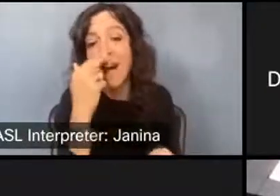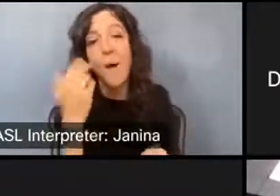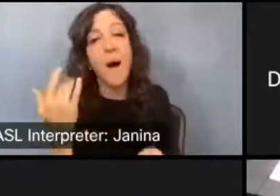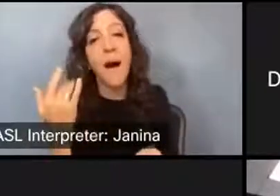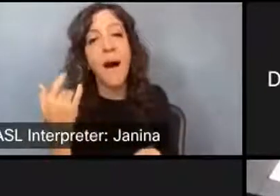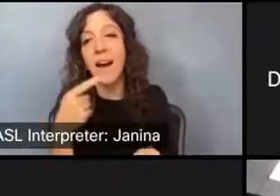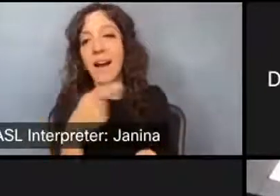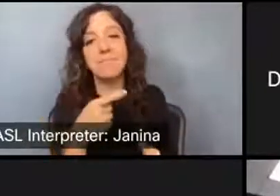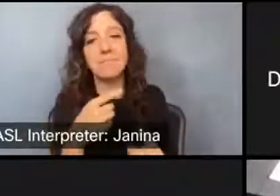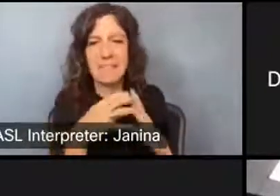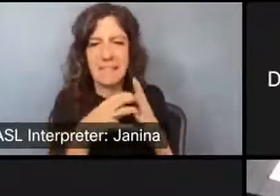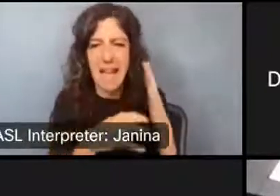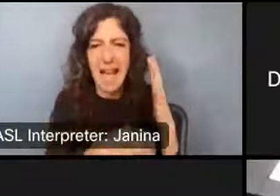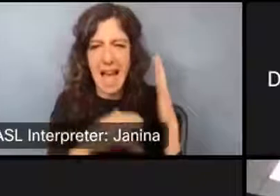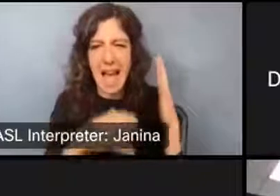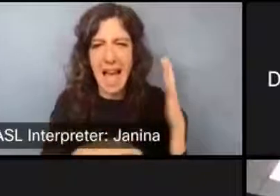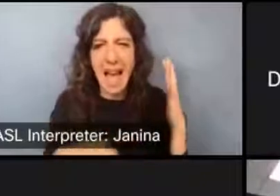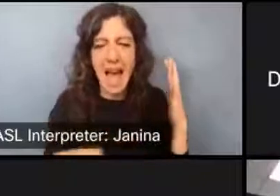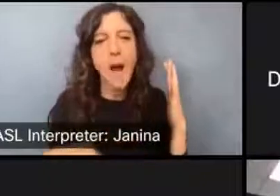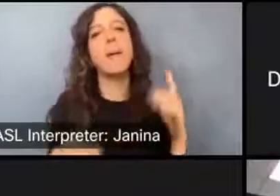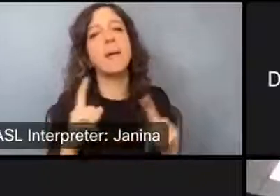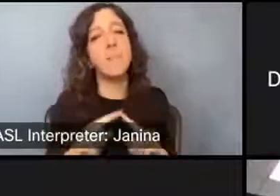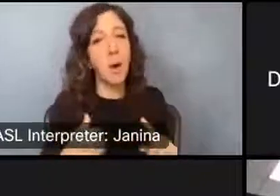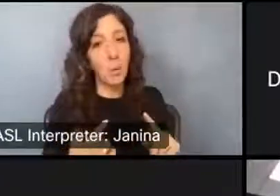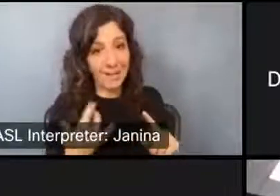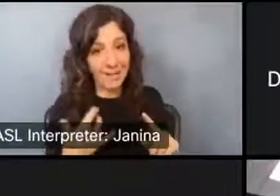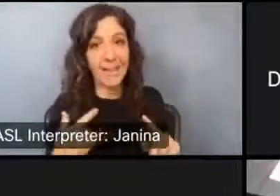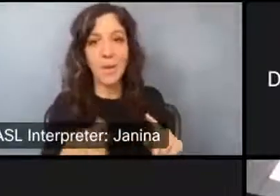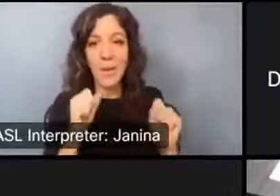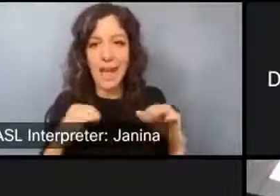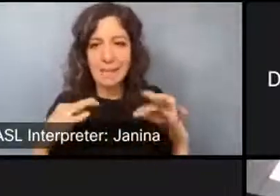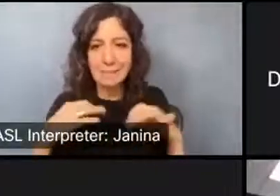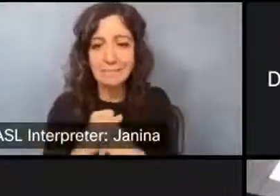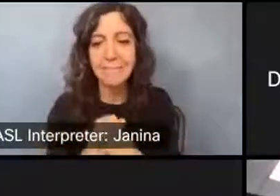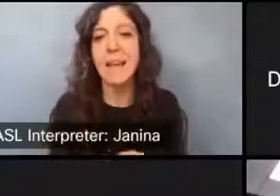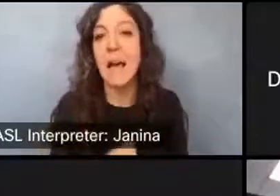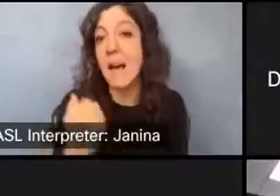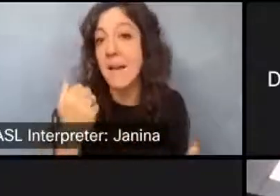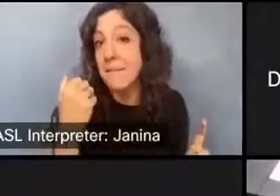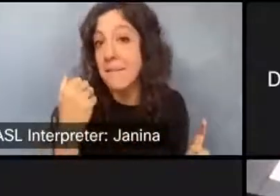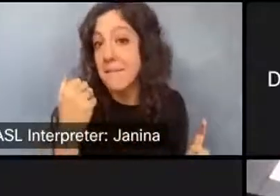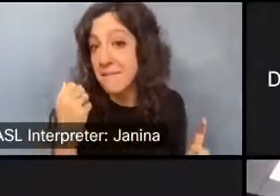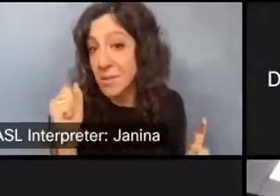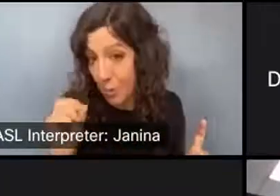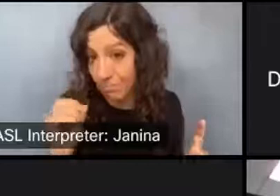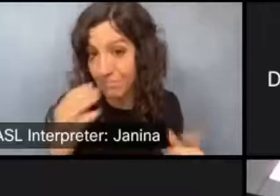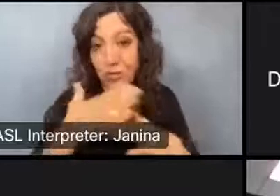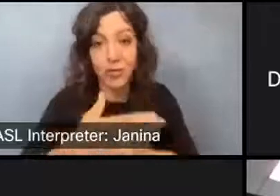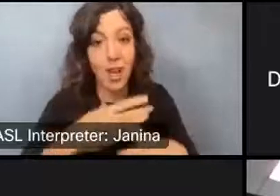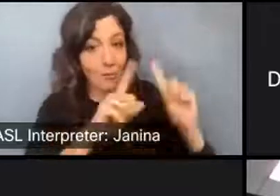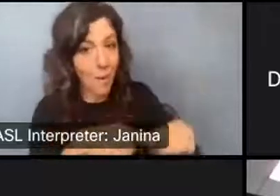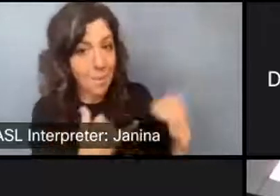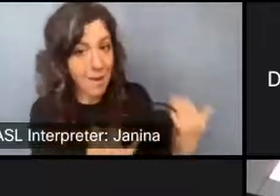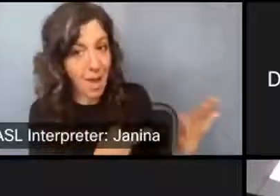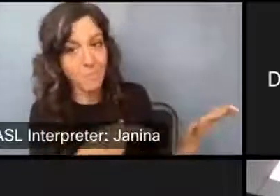but we still with bullet points believe that we can get this all on one page. So let's share this real quickly with you so you